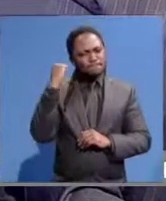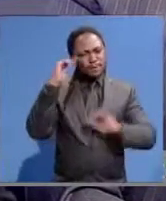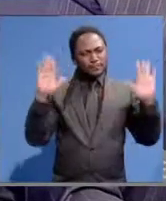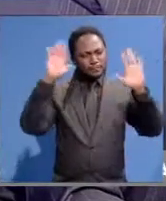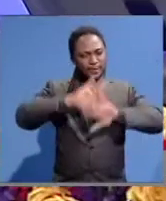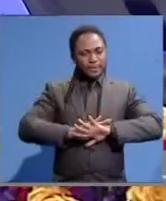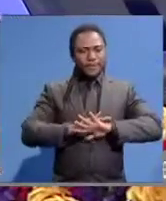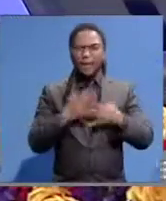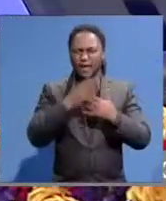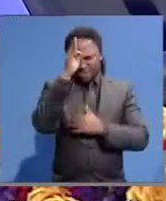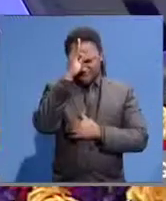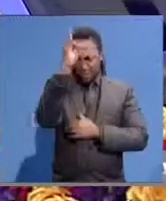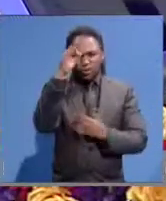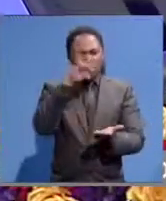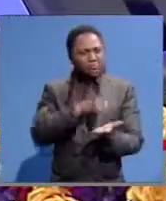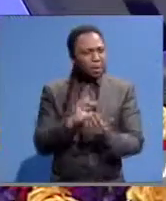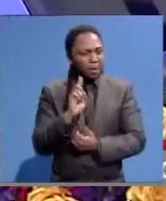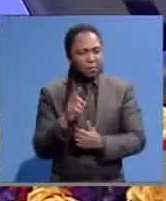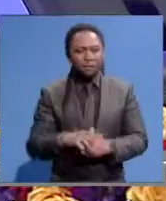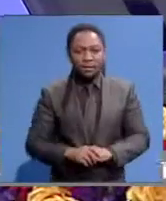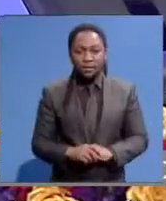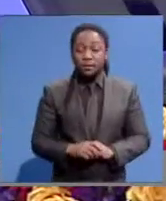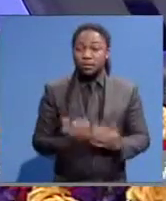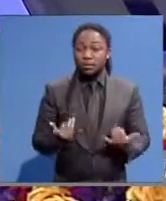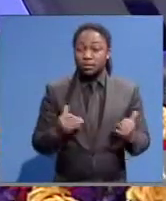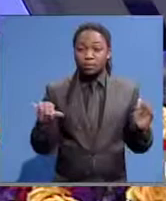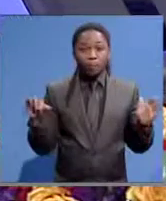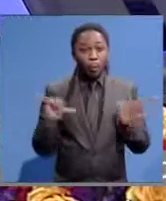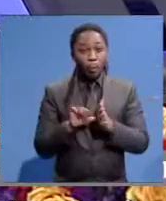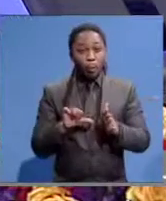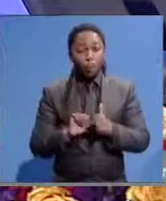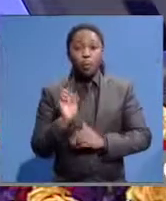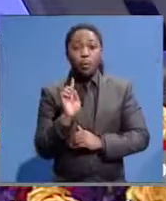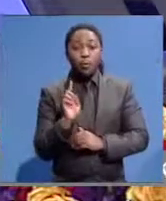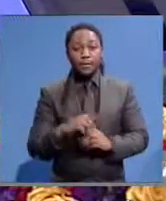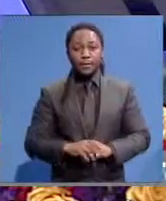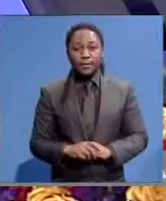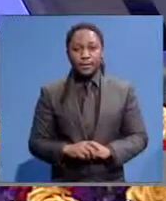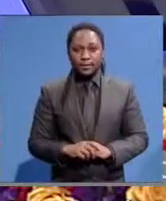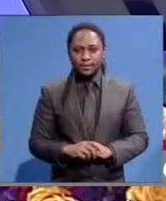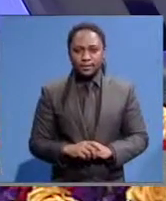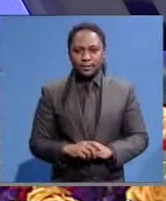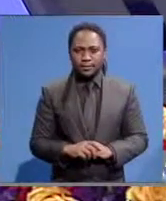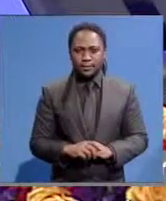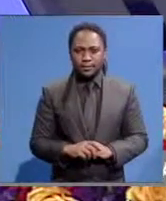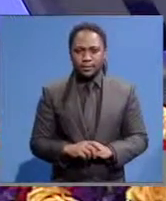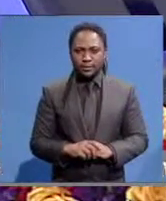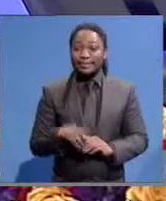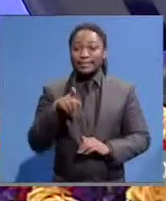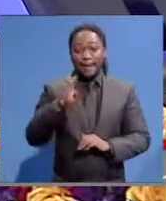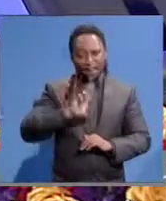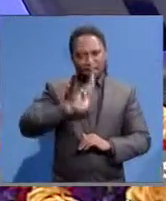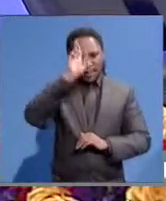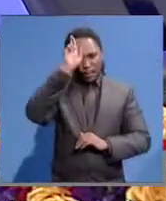Memory? Well, I think the important thing is that we're not about preserving the past. It's about memory